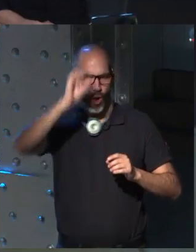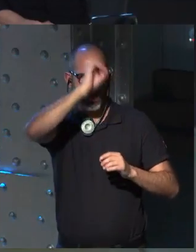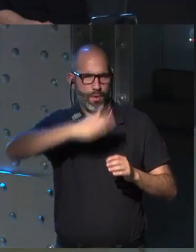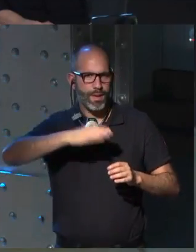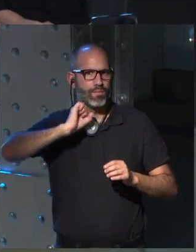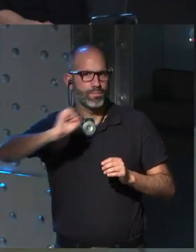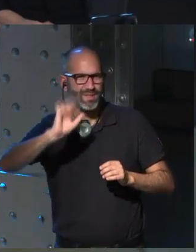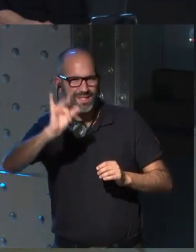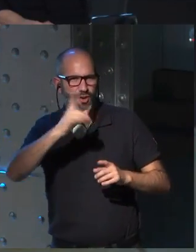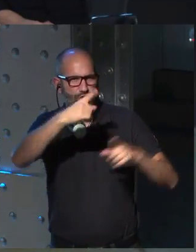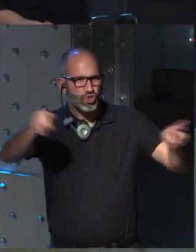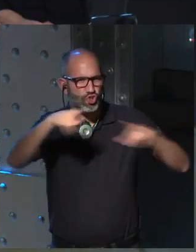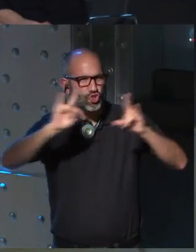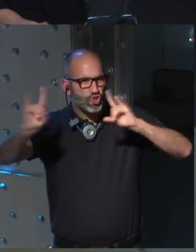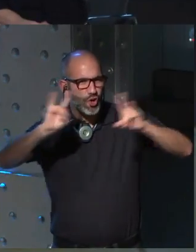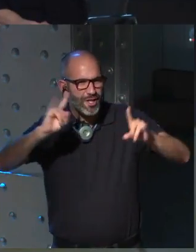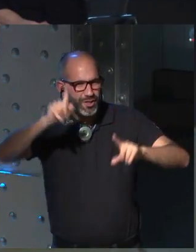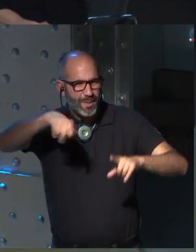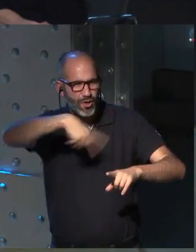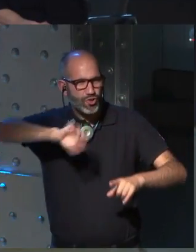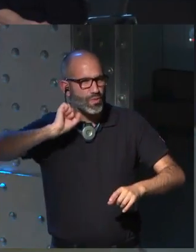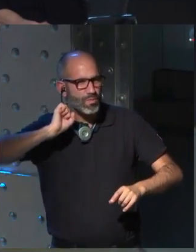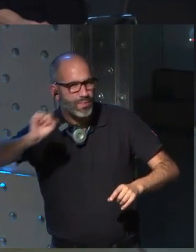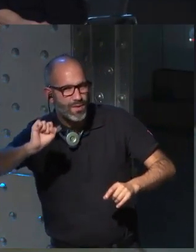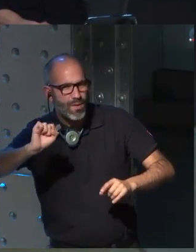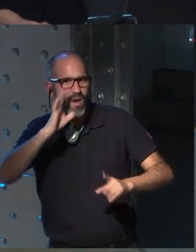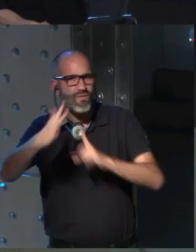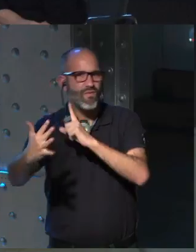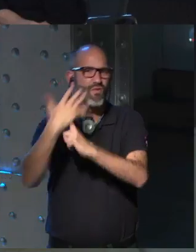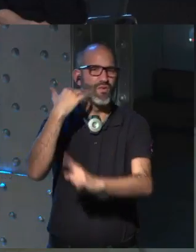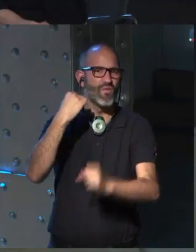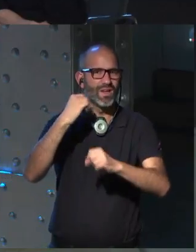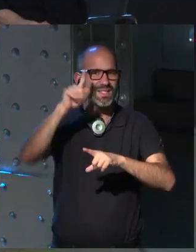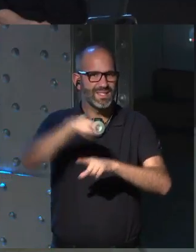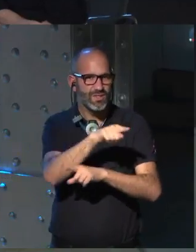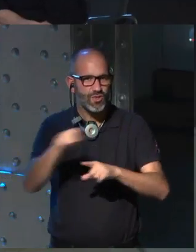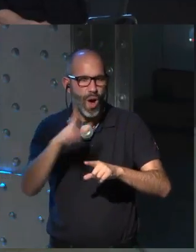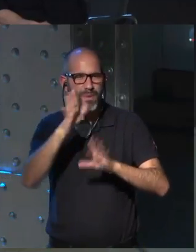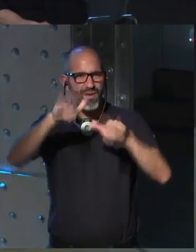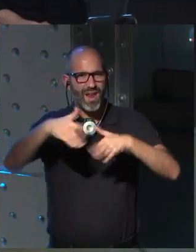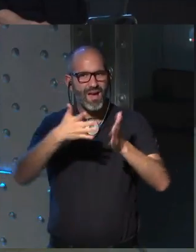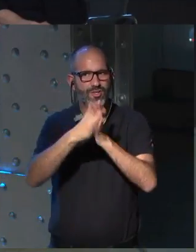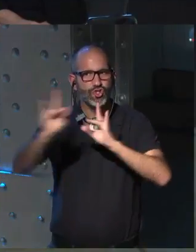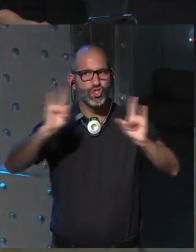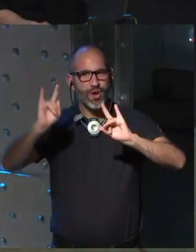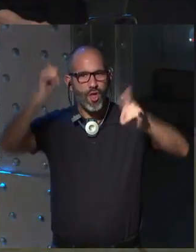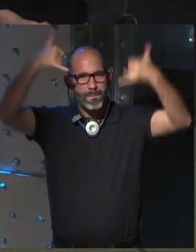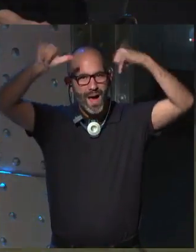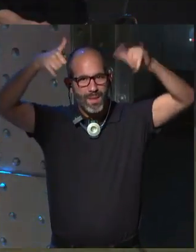many things. But are we slaves of sound? If you know what I mean. How we let